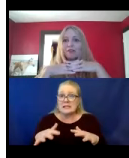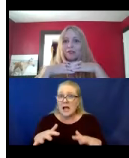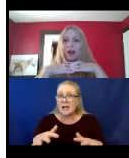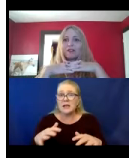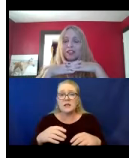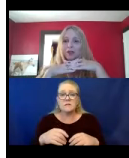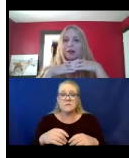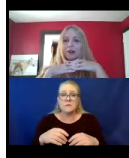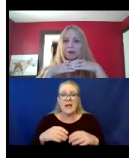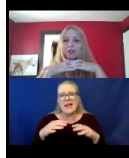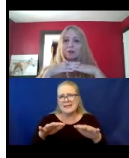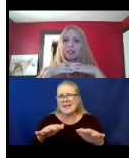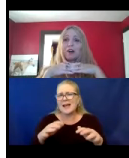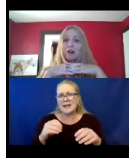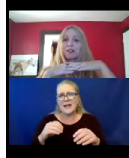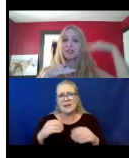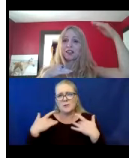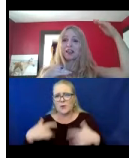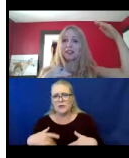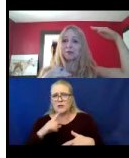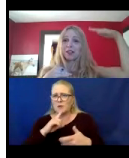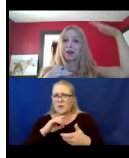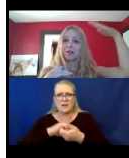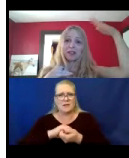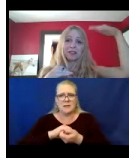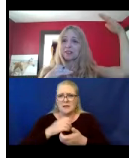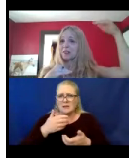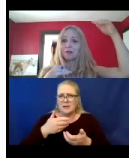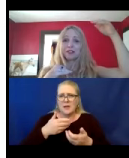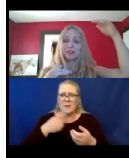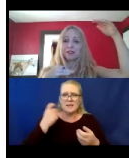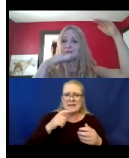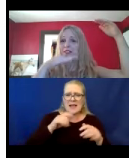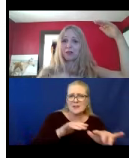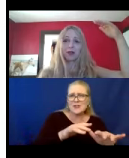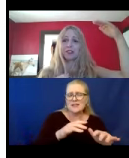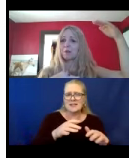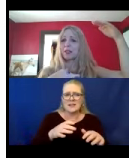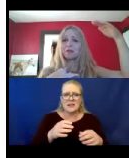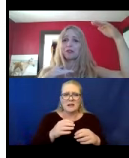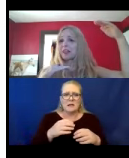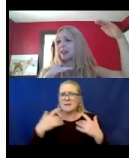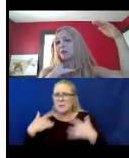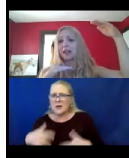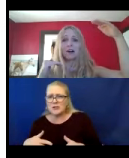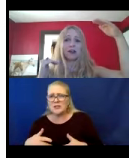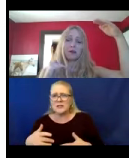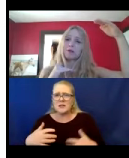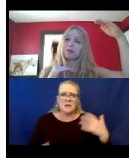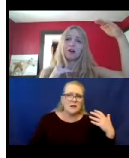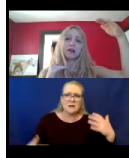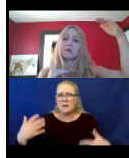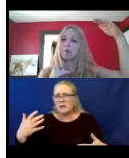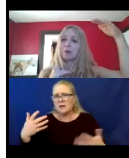are often intermarried, which is really hard because anxiety can make you have anxiousness and nervousness and all this, and depression can make you feel like I don't care and I'm